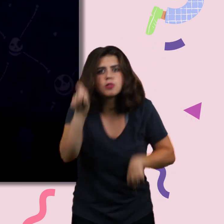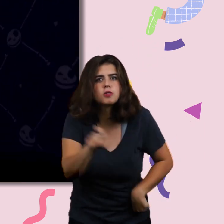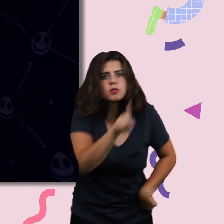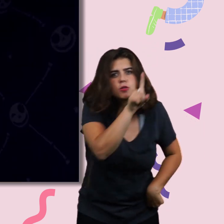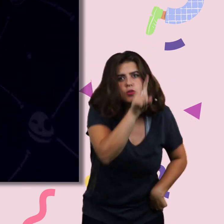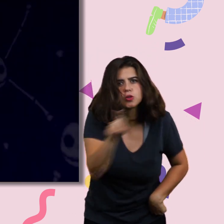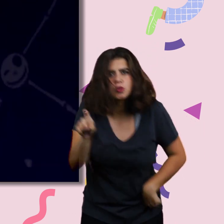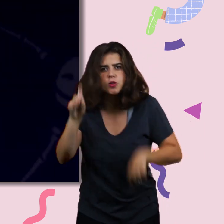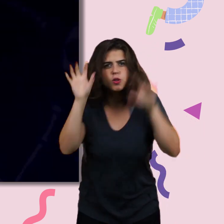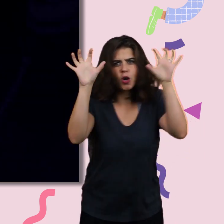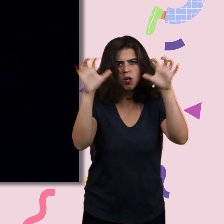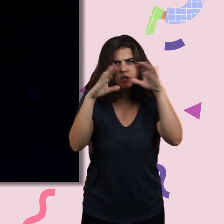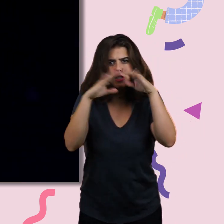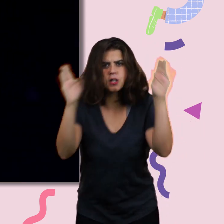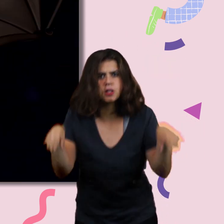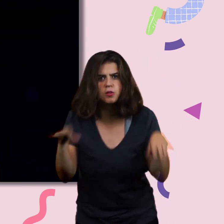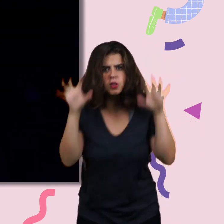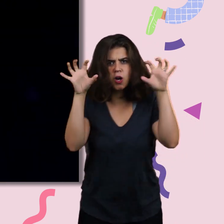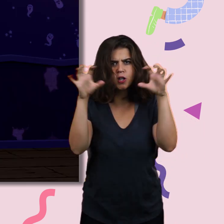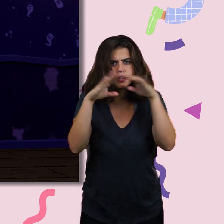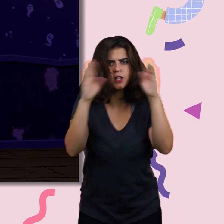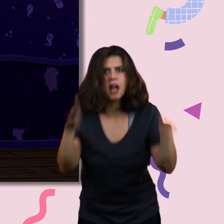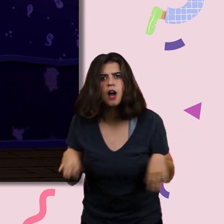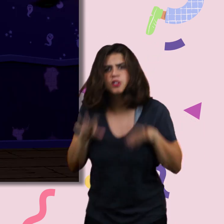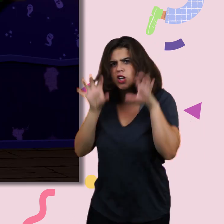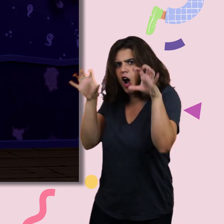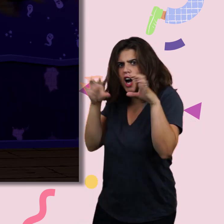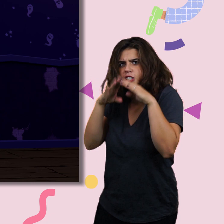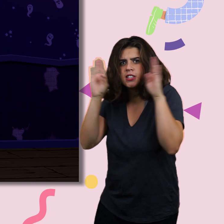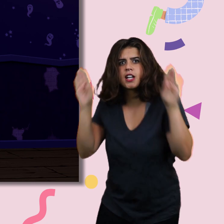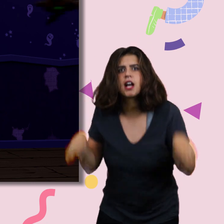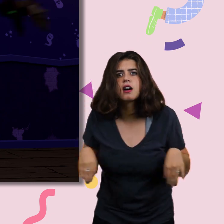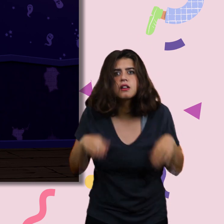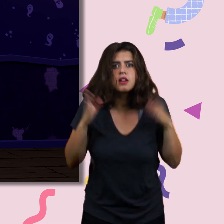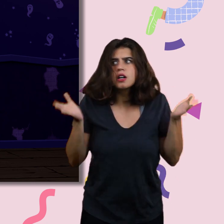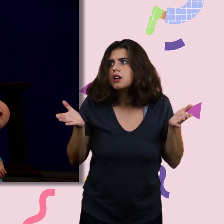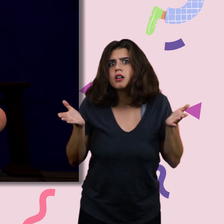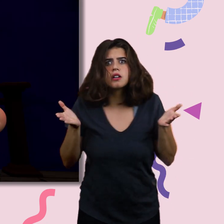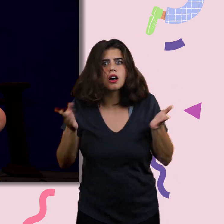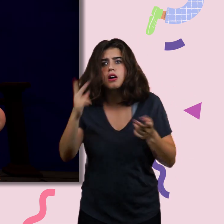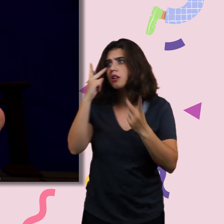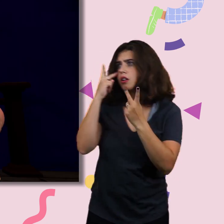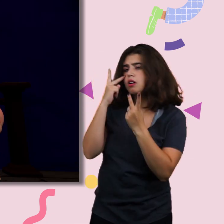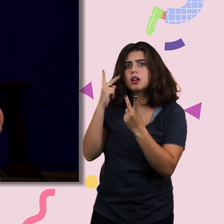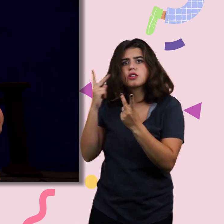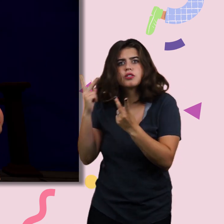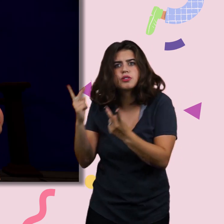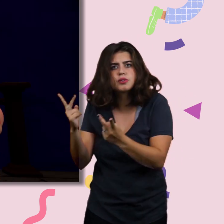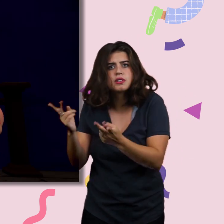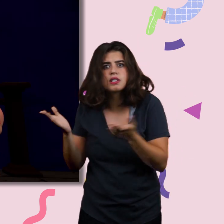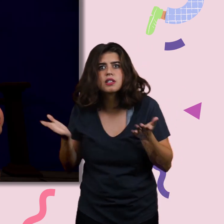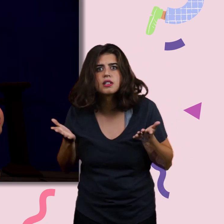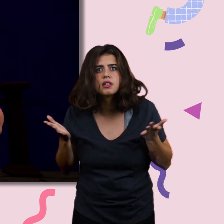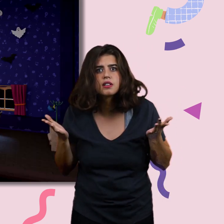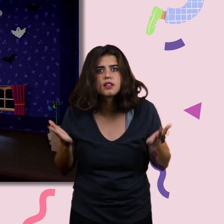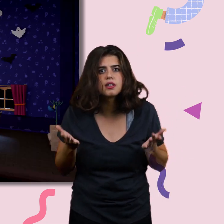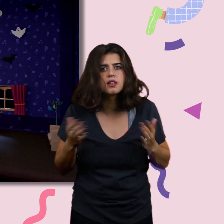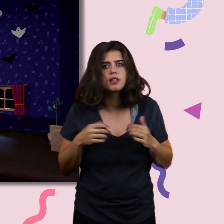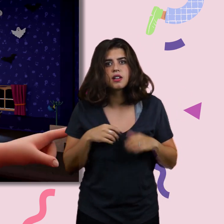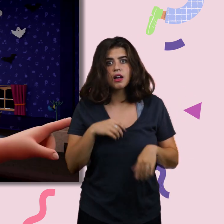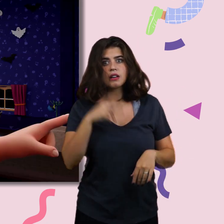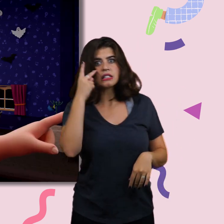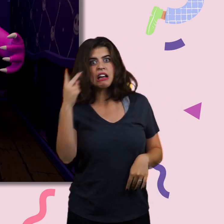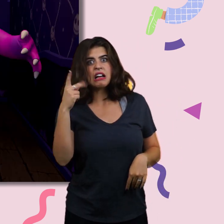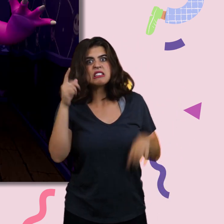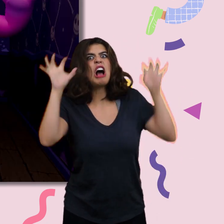Tip-tap, here we go, walking through the haunted house. Haunted house, haunted house, what do you see? I see